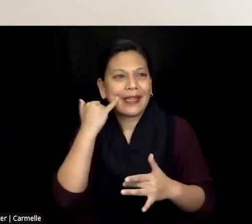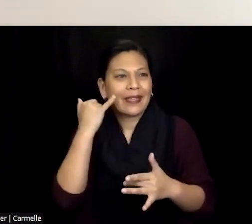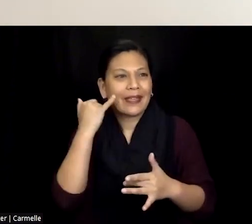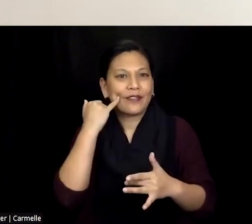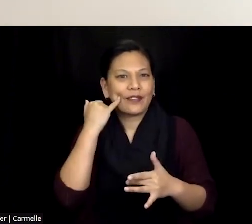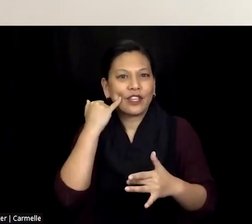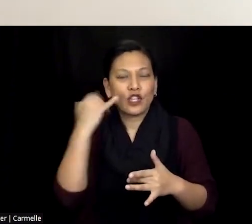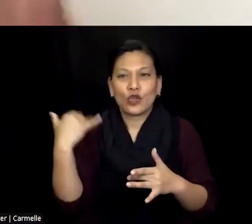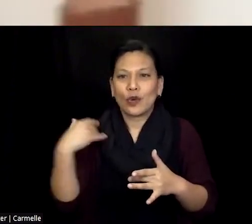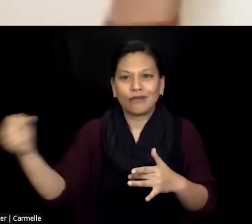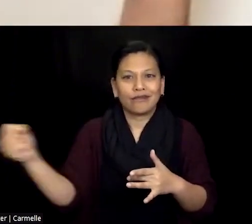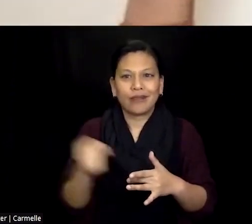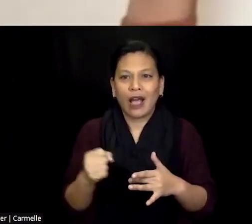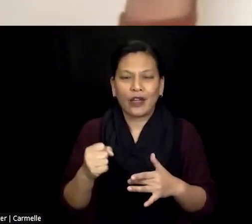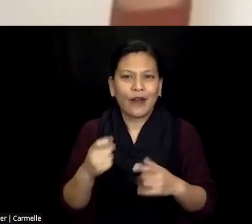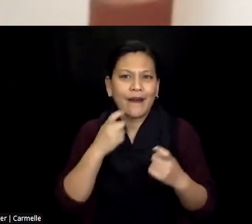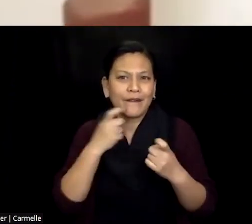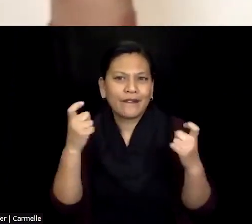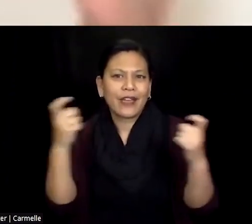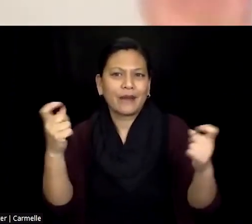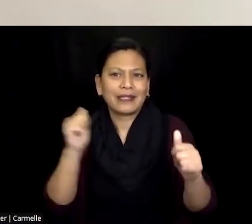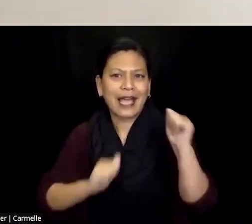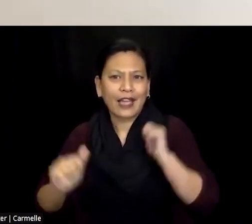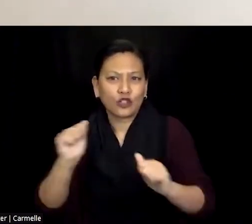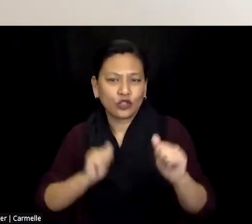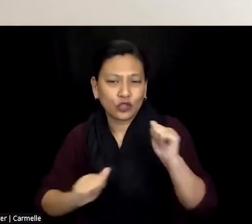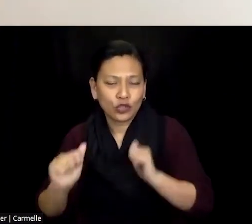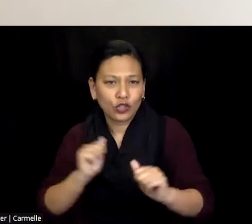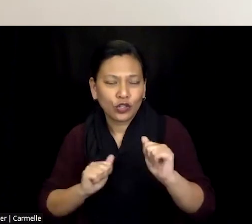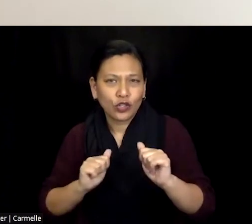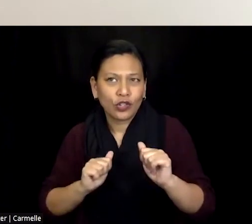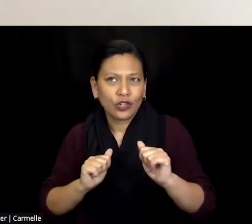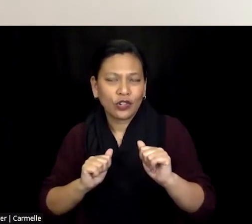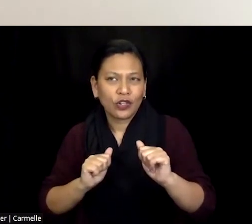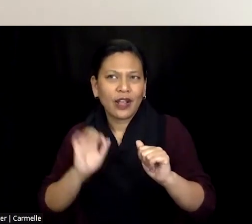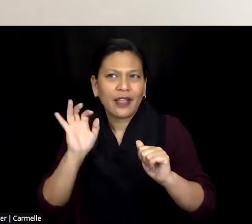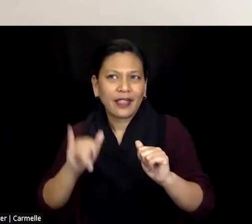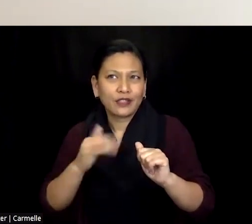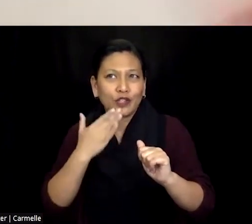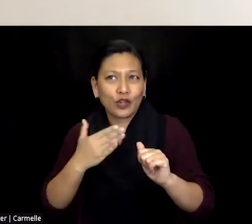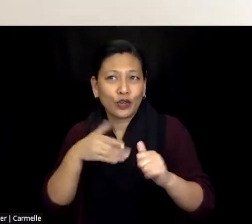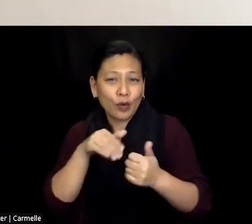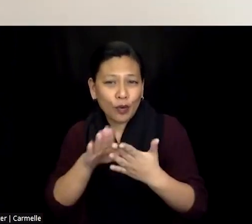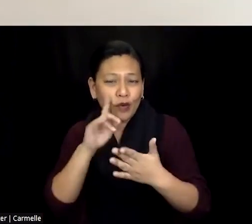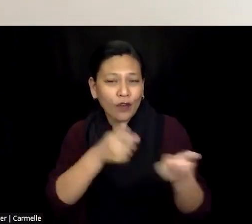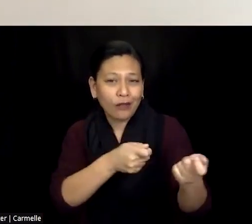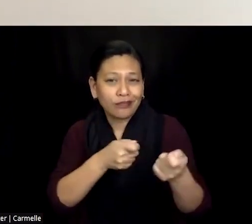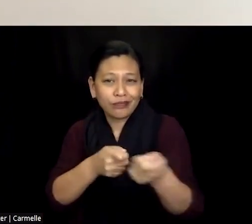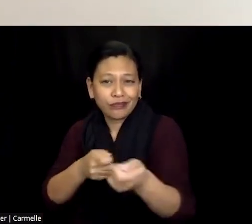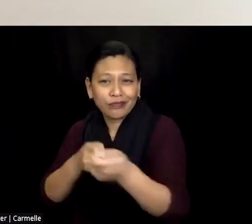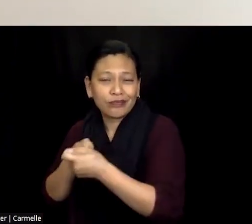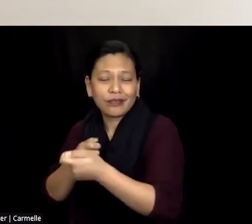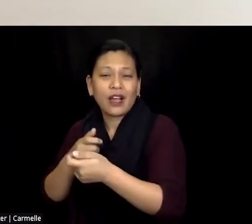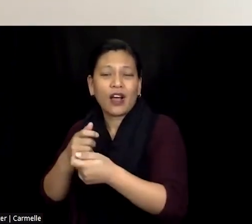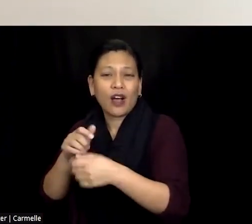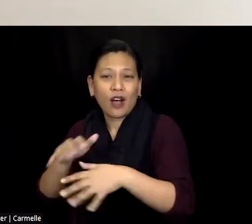big celebrity attached with, like, oh my God, Tom Cruise is in this movie, then that might actually be a massive factor to attracting audiences. So let's